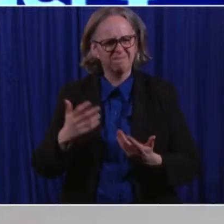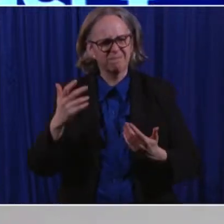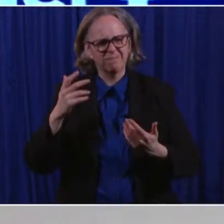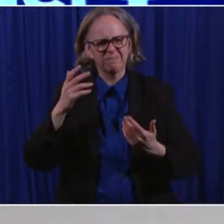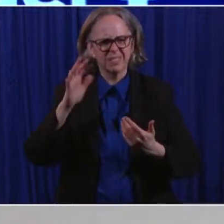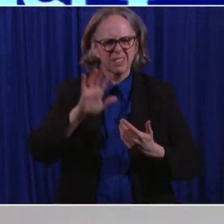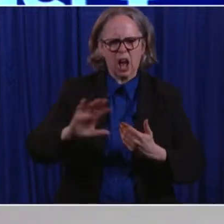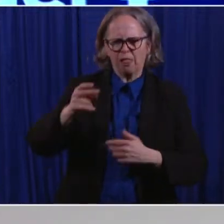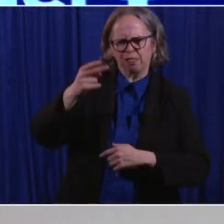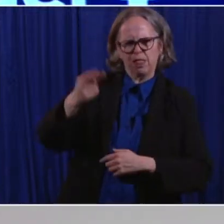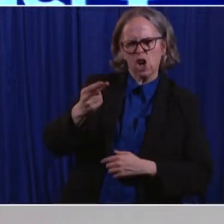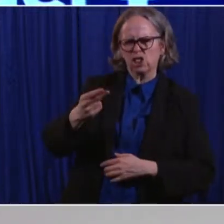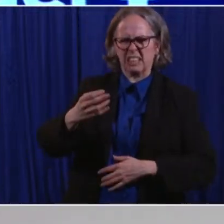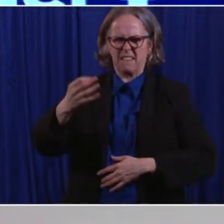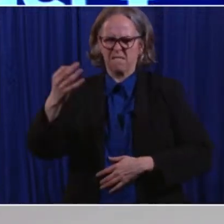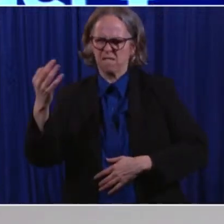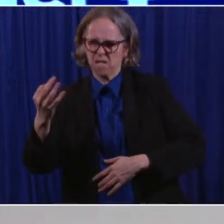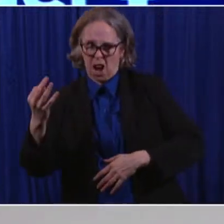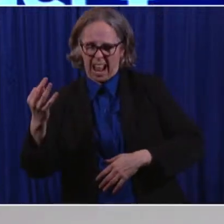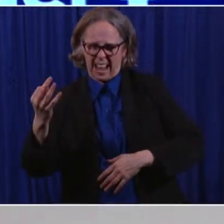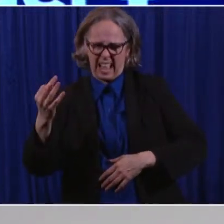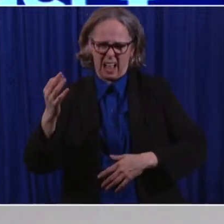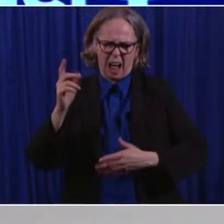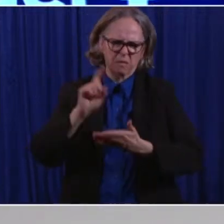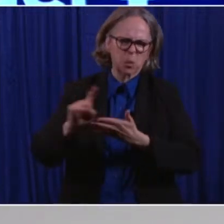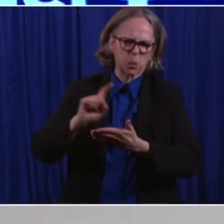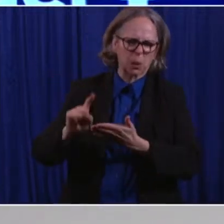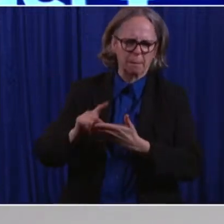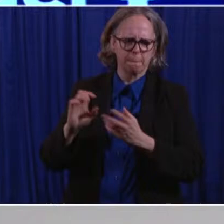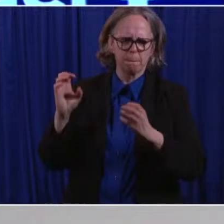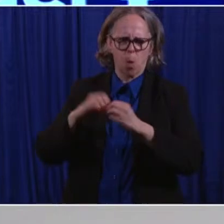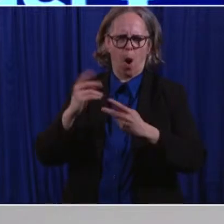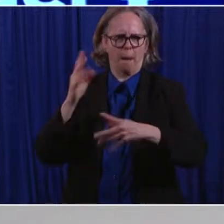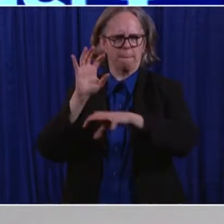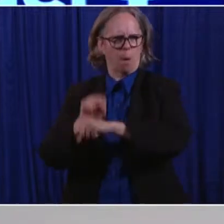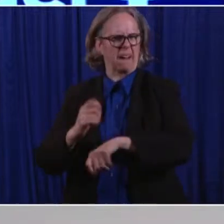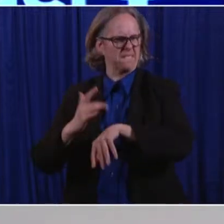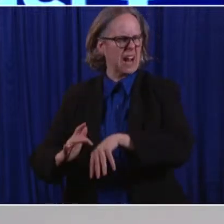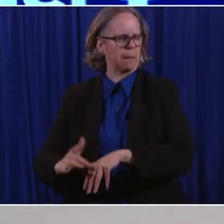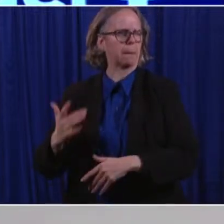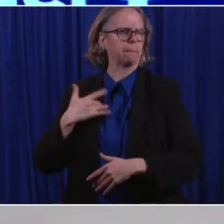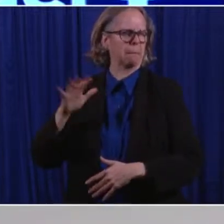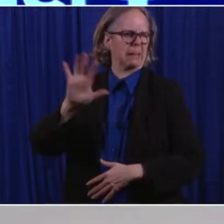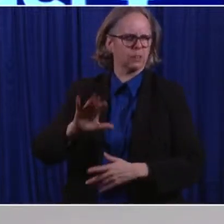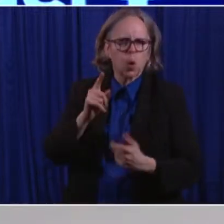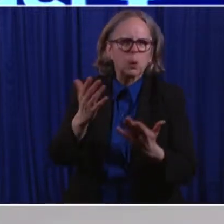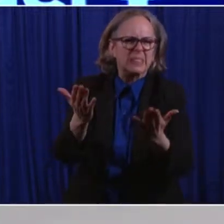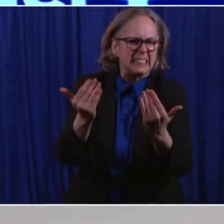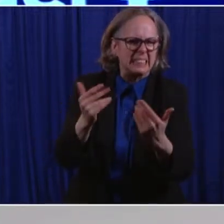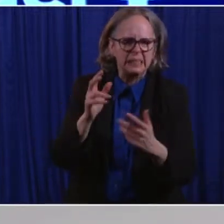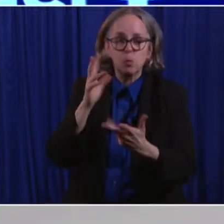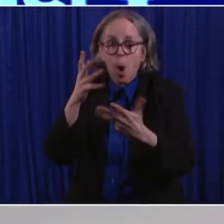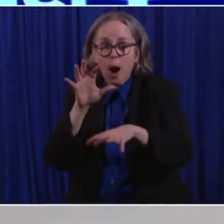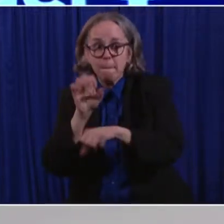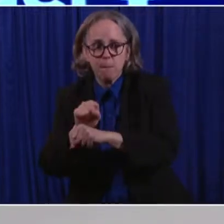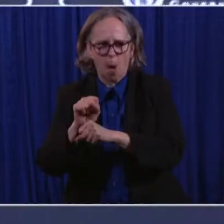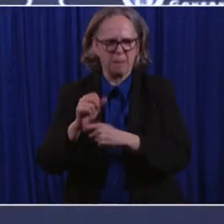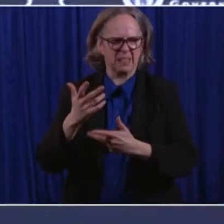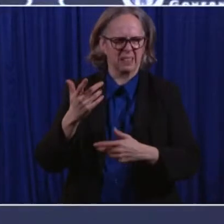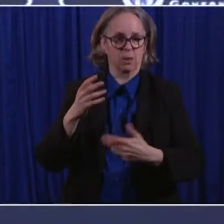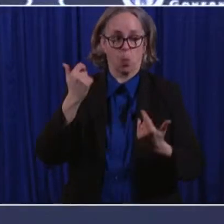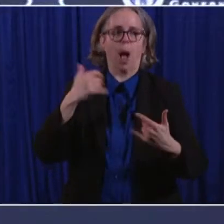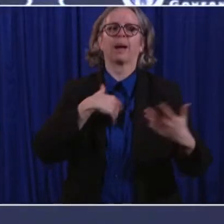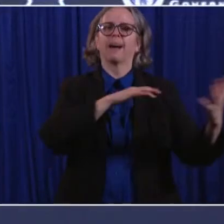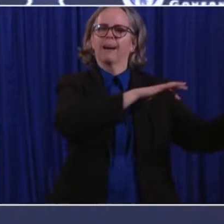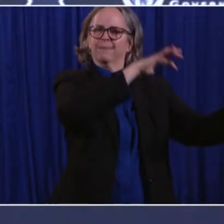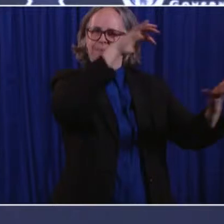So appreciate everyone's patience as we've been kind of getting through this low amount, and now very excited to see the high quantities of vaccine coming into our area. now it's